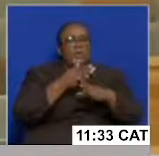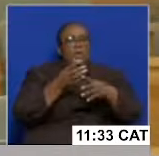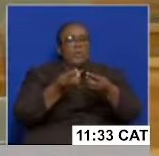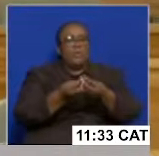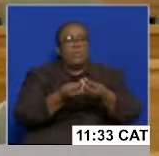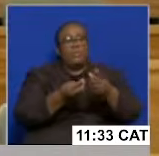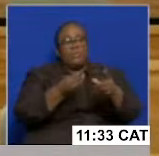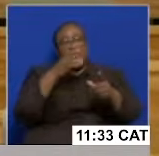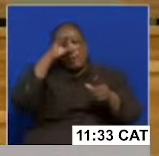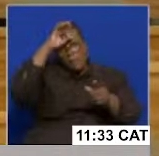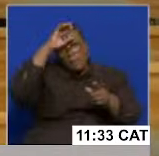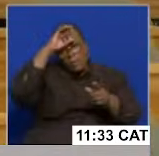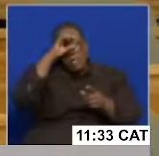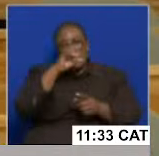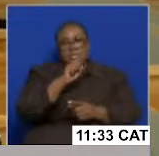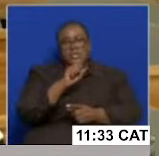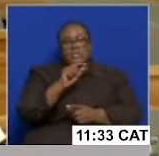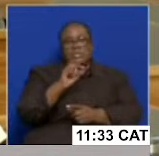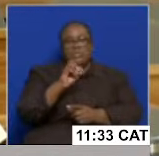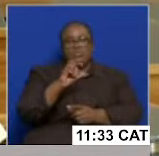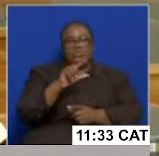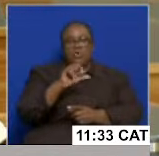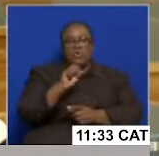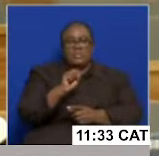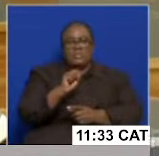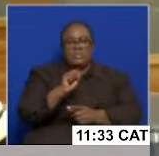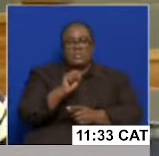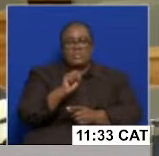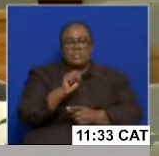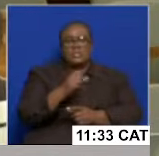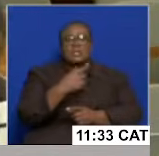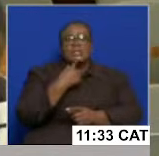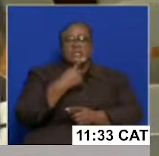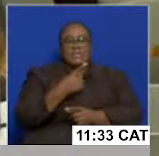and I should not let them down.